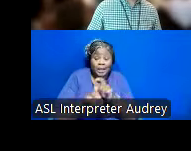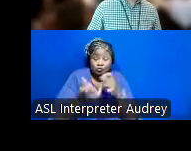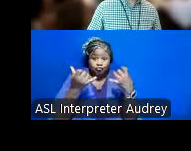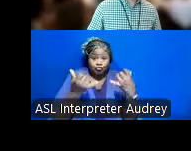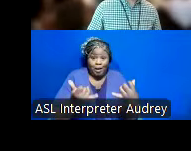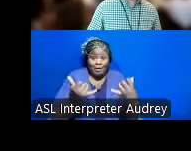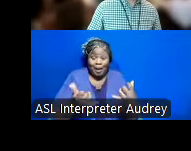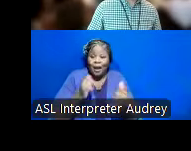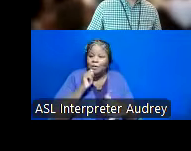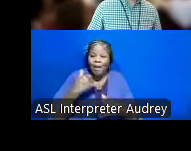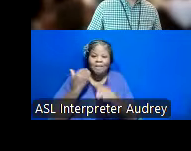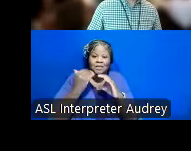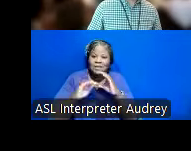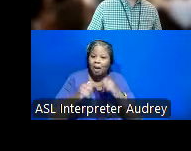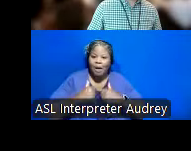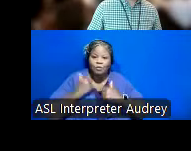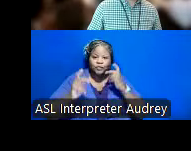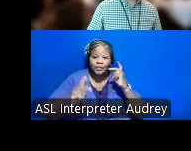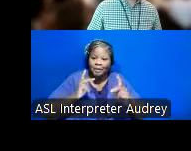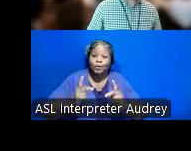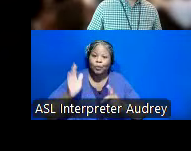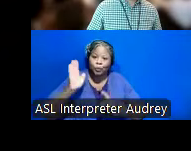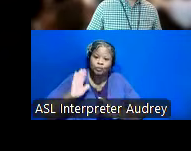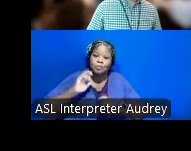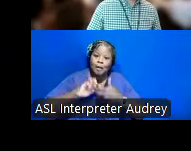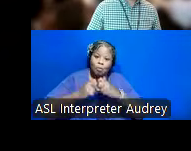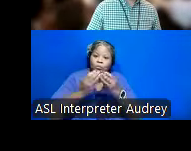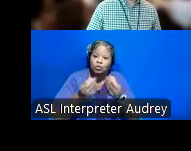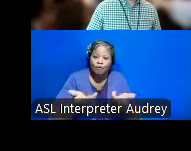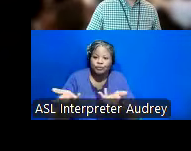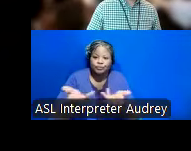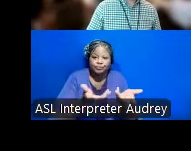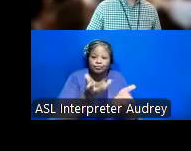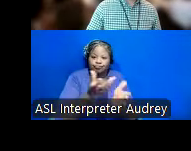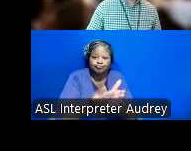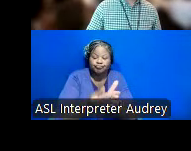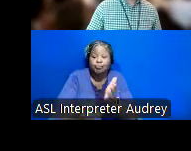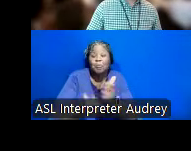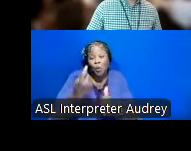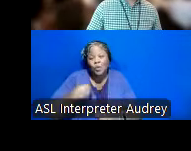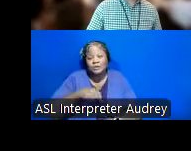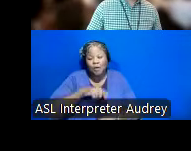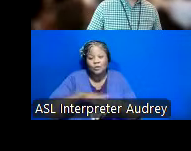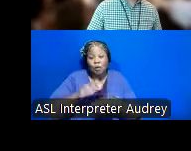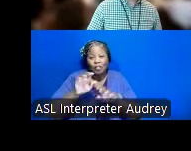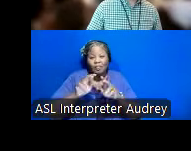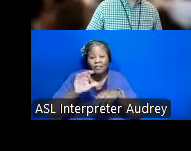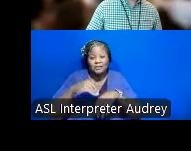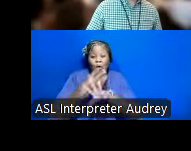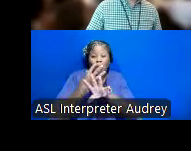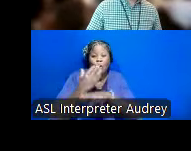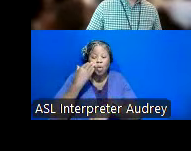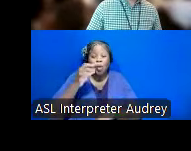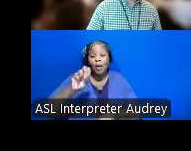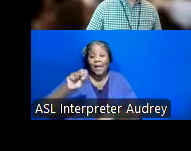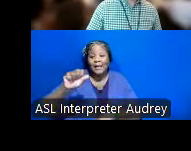I don't have the email addresses for the people who used to be my problem solvers. Probably most of us on this call know that SSA is not